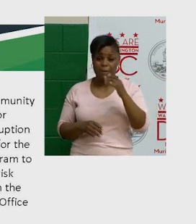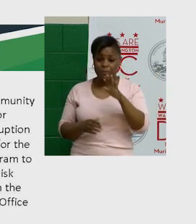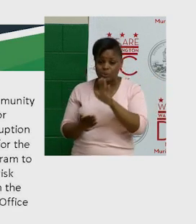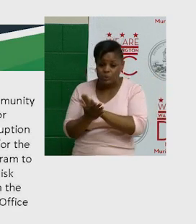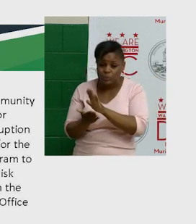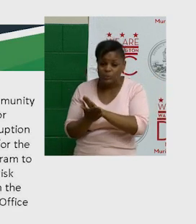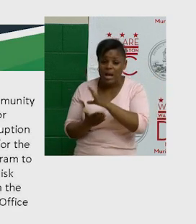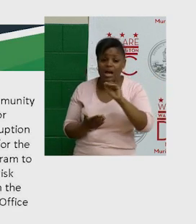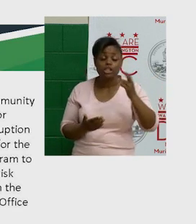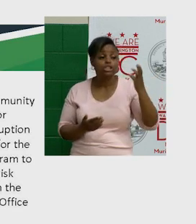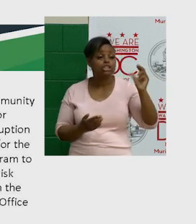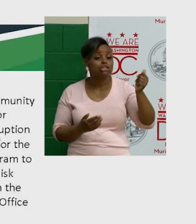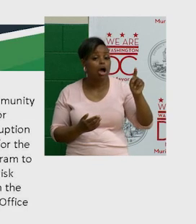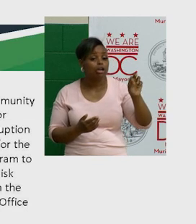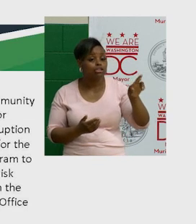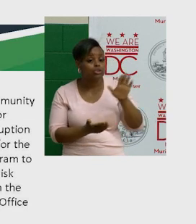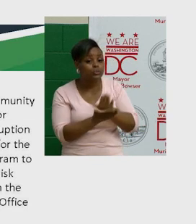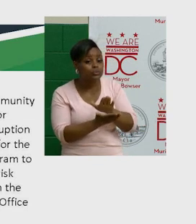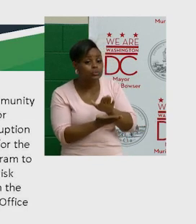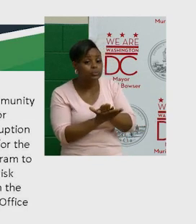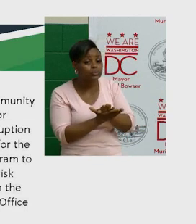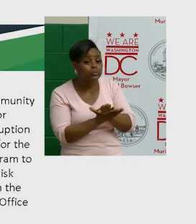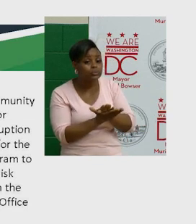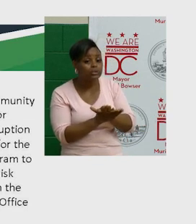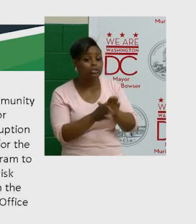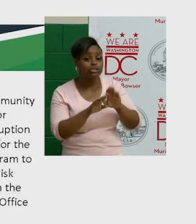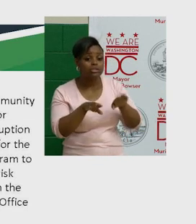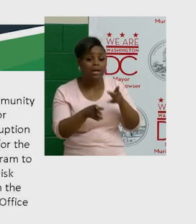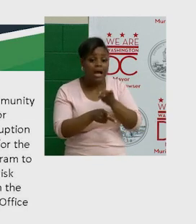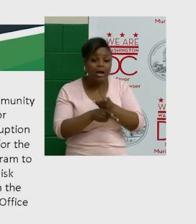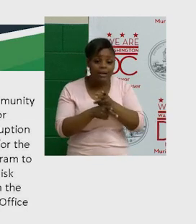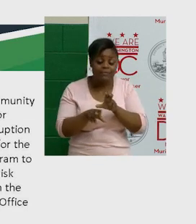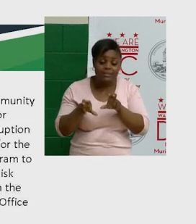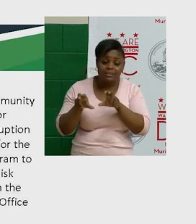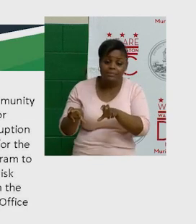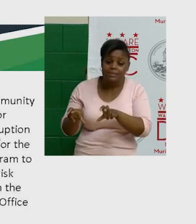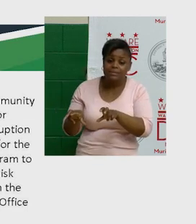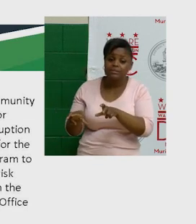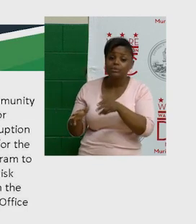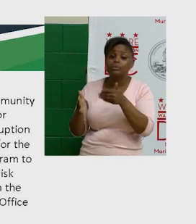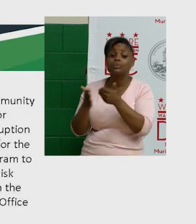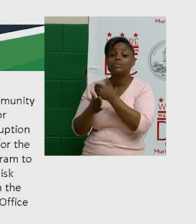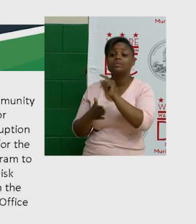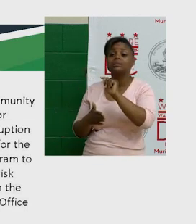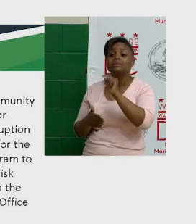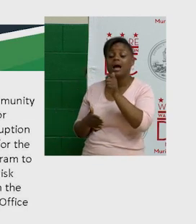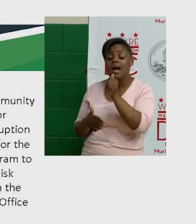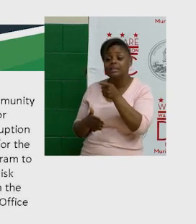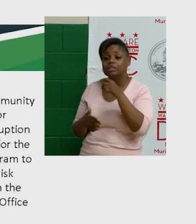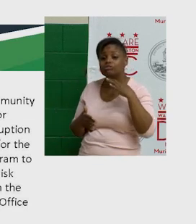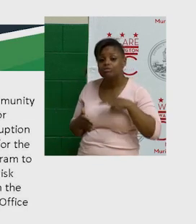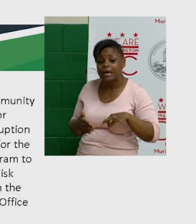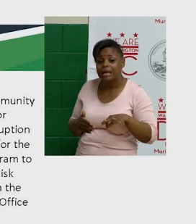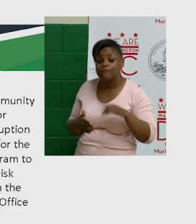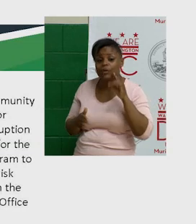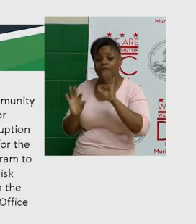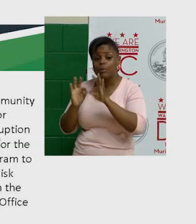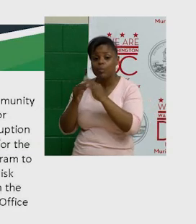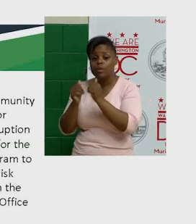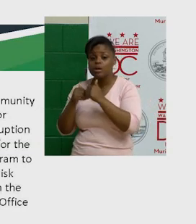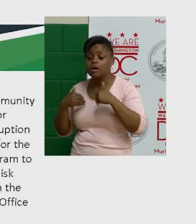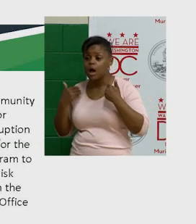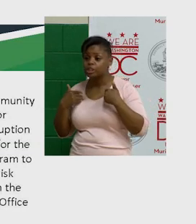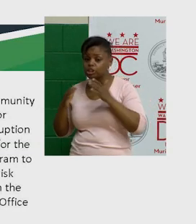We increased funding for childcare, instituted a new tax credit for families with young children, expanded